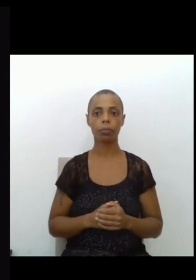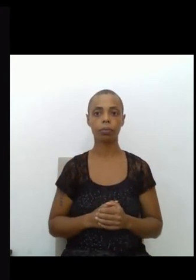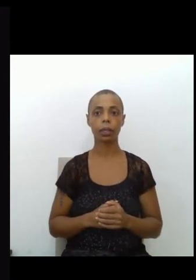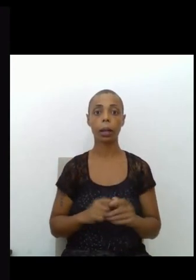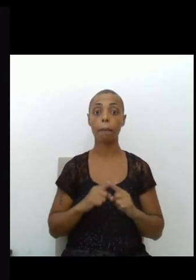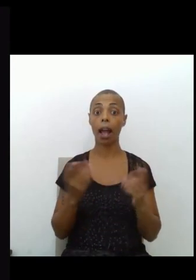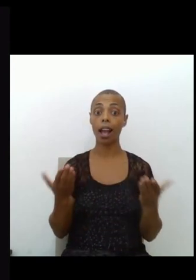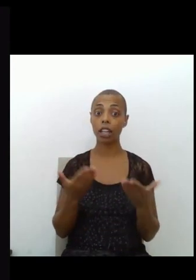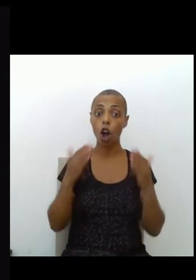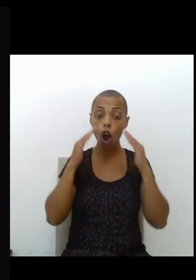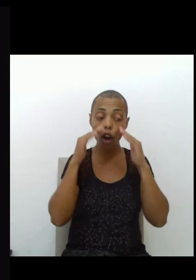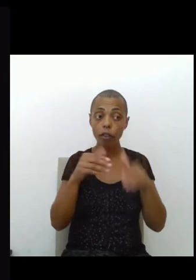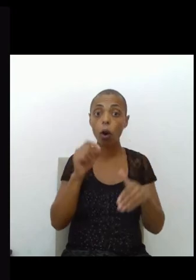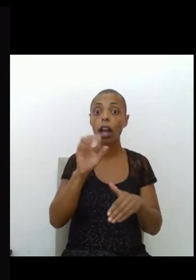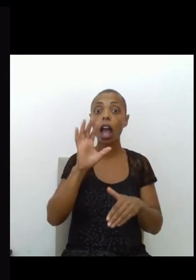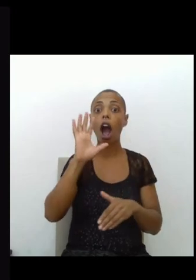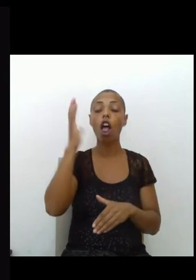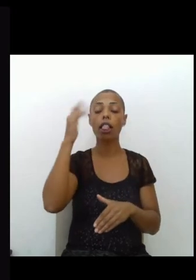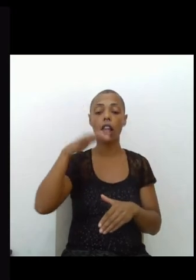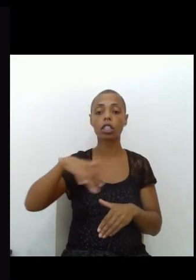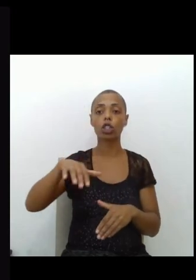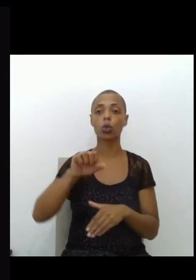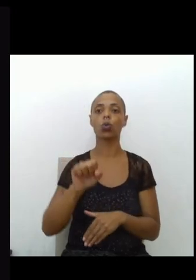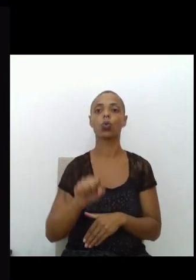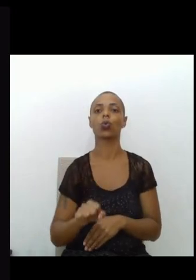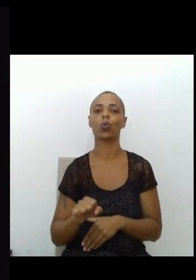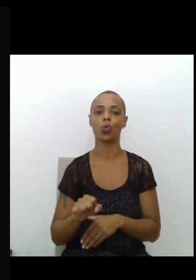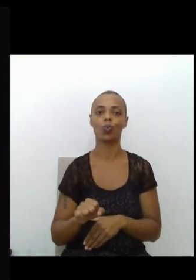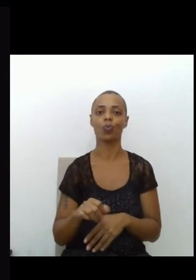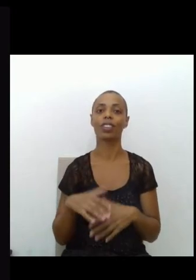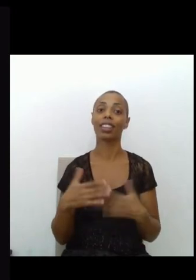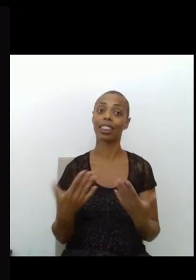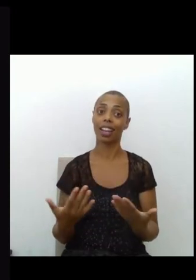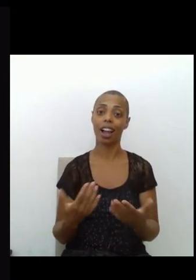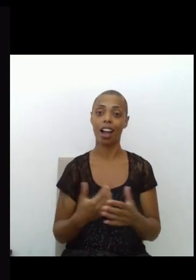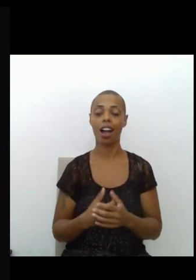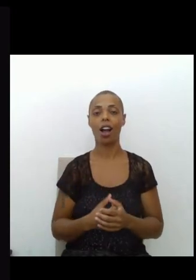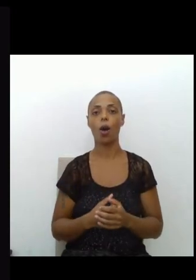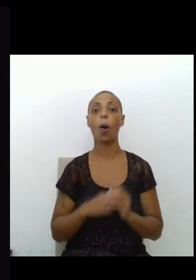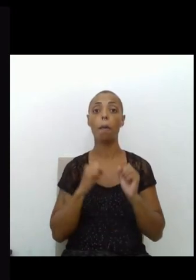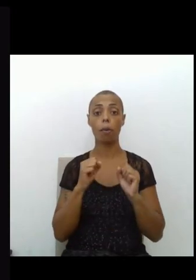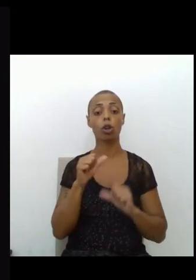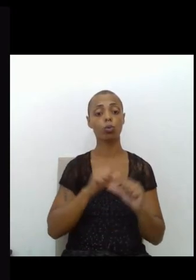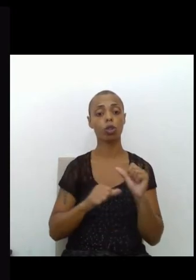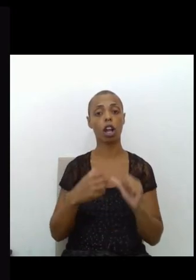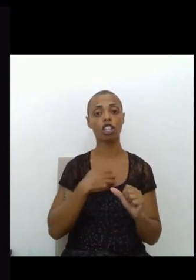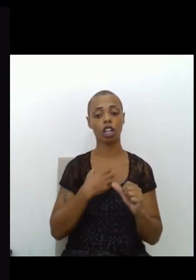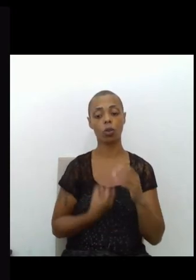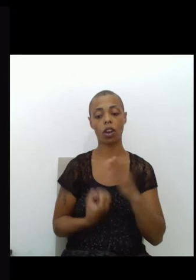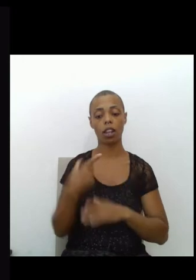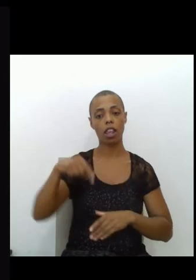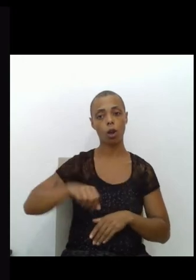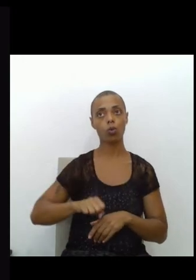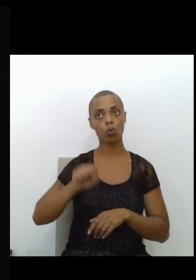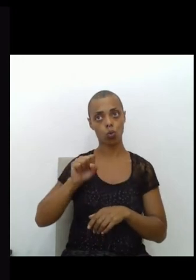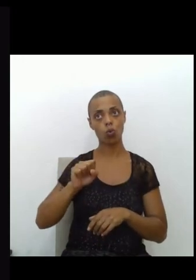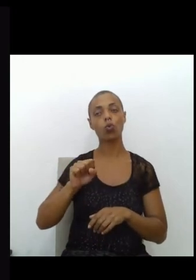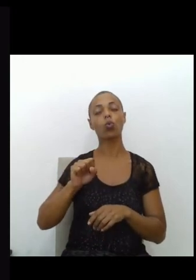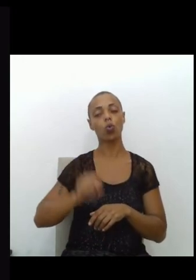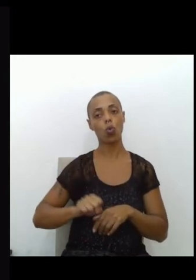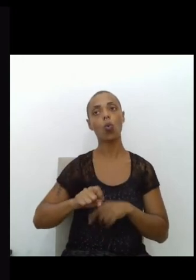can not only change that direction but also make insistence of saying